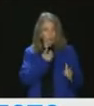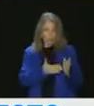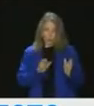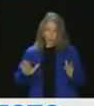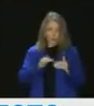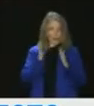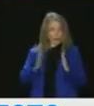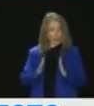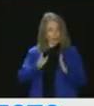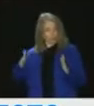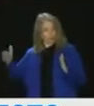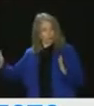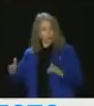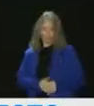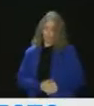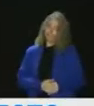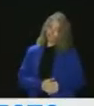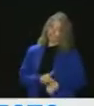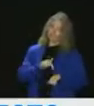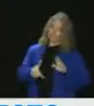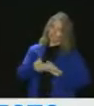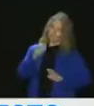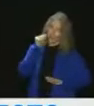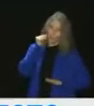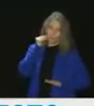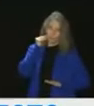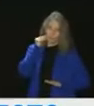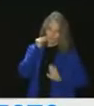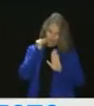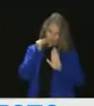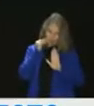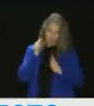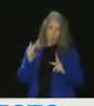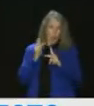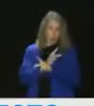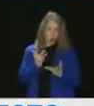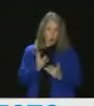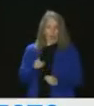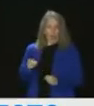home, especially if you have kids with you.